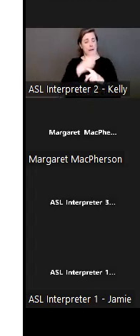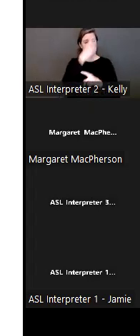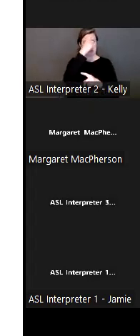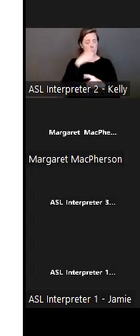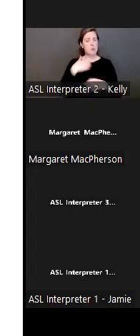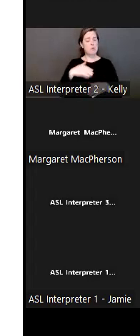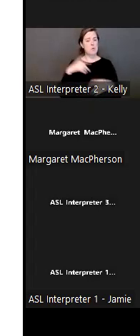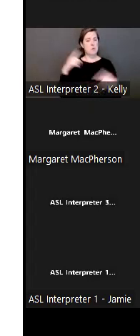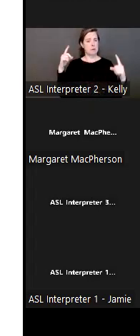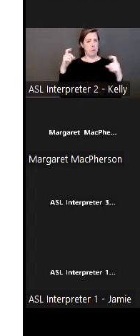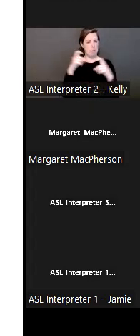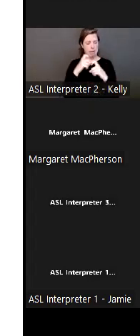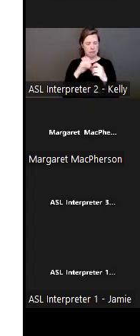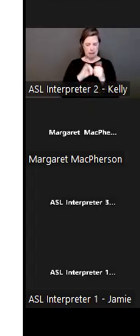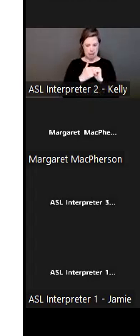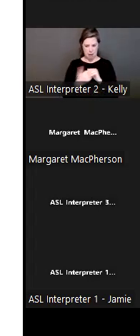and interact.